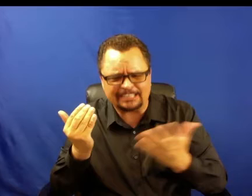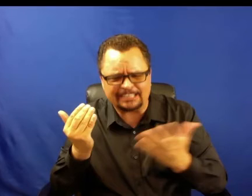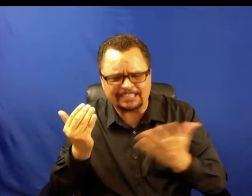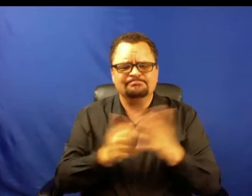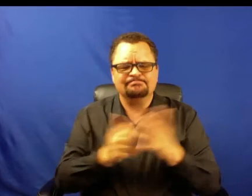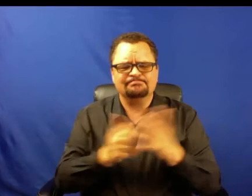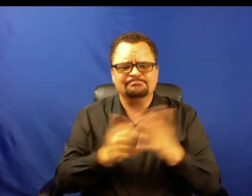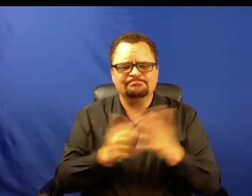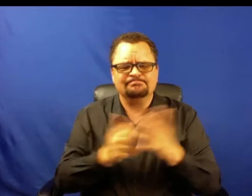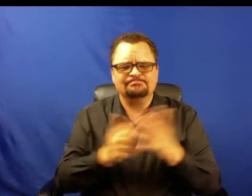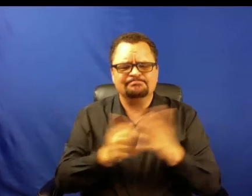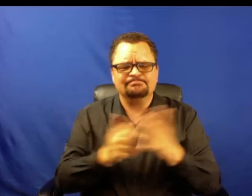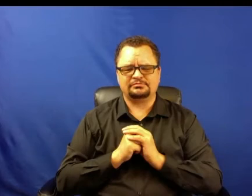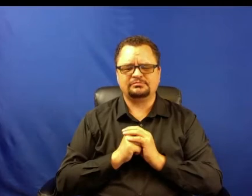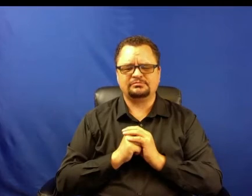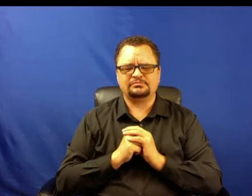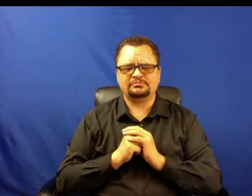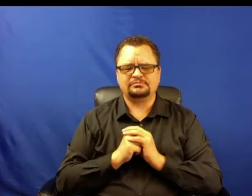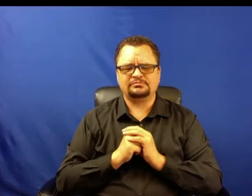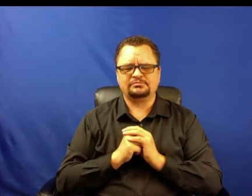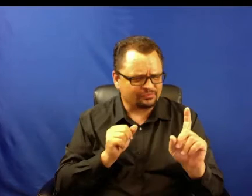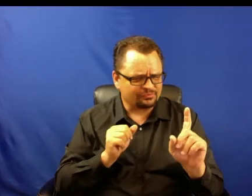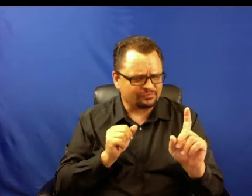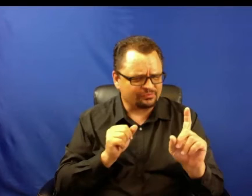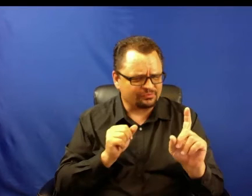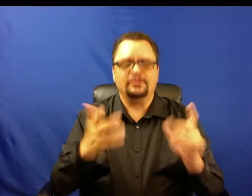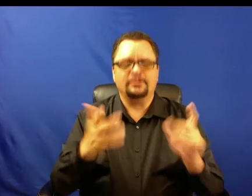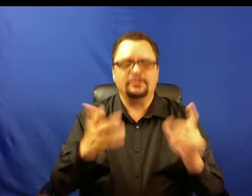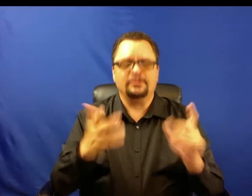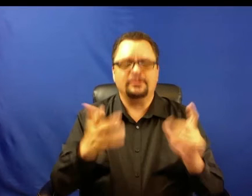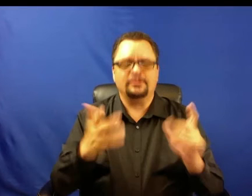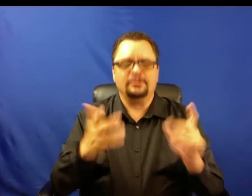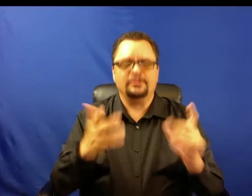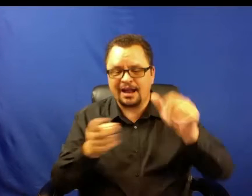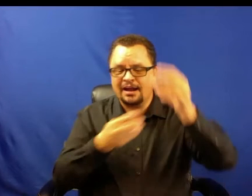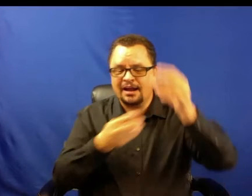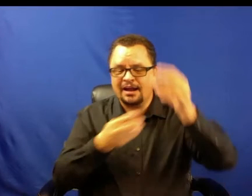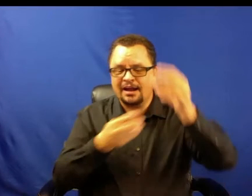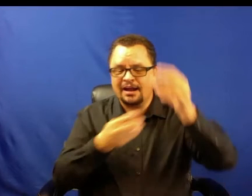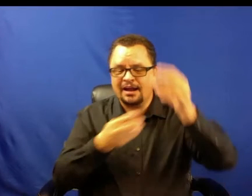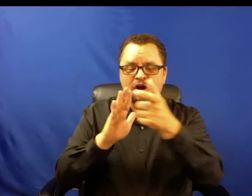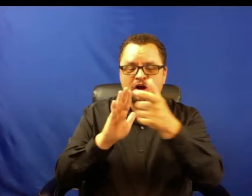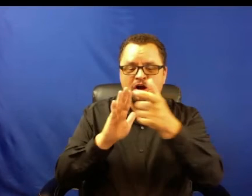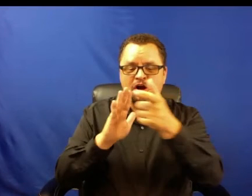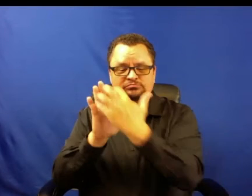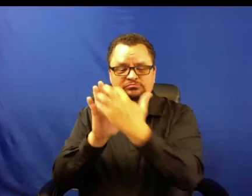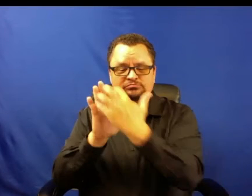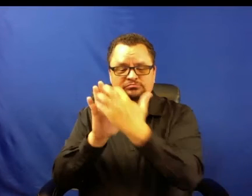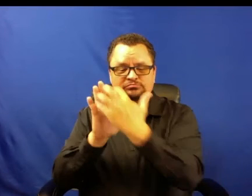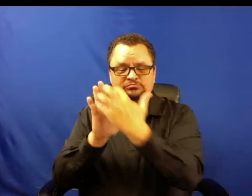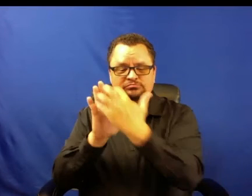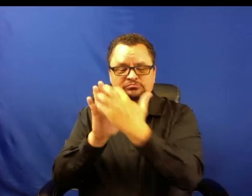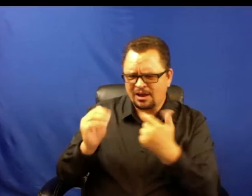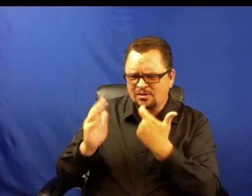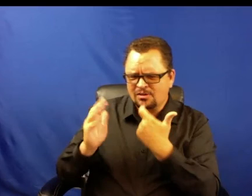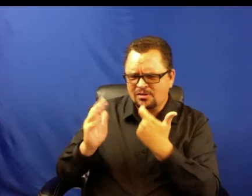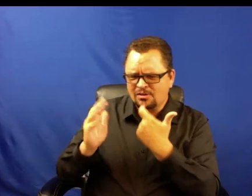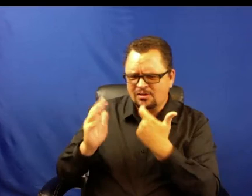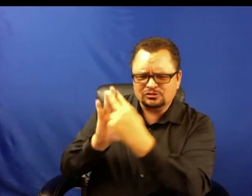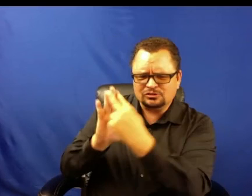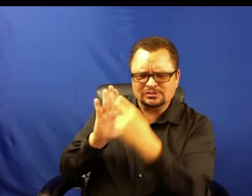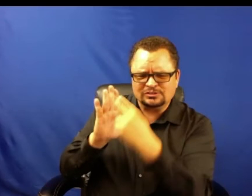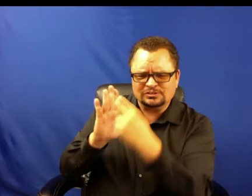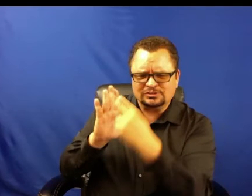everyone to really look at those peer-reviewed and why we look at this data as being dependable.